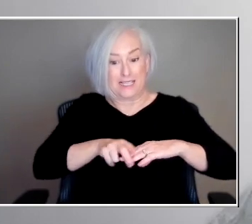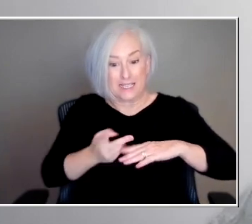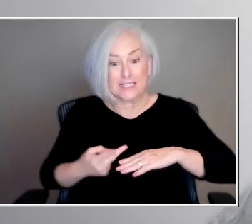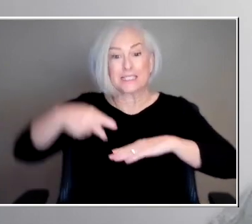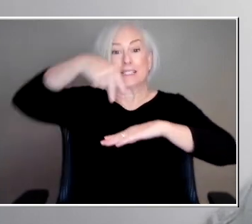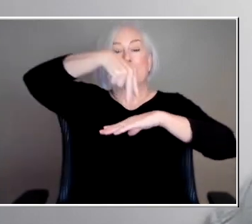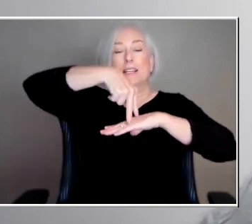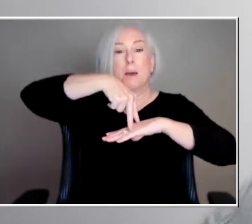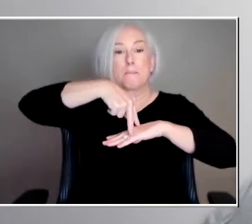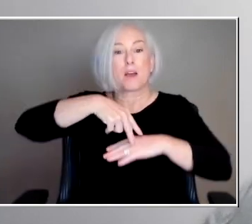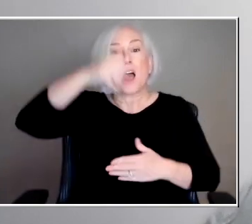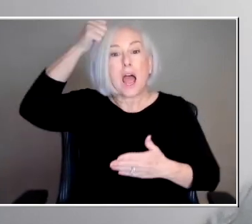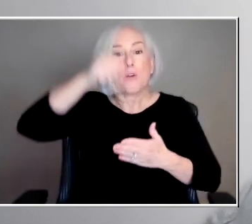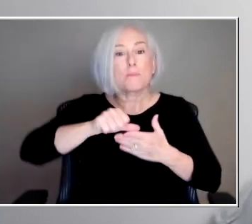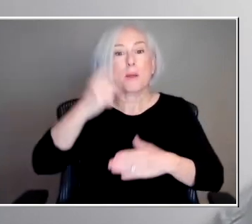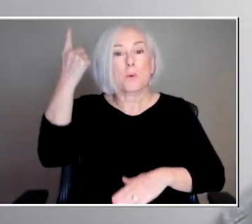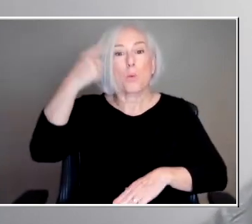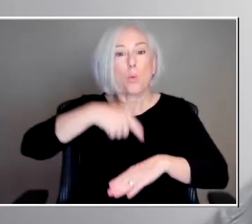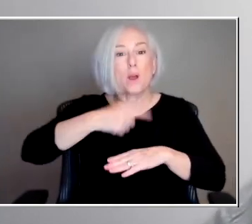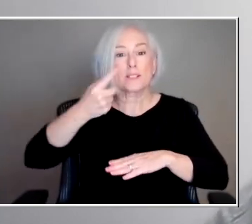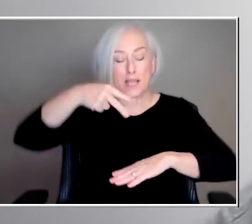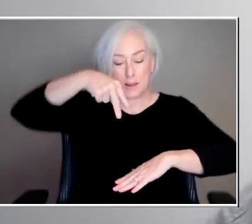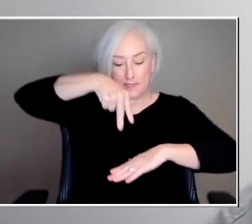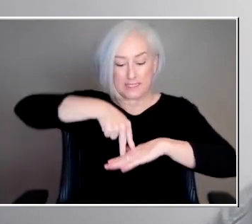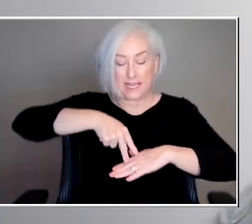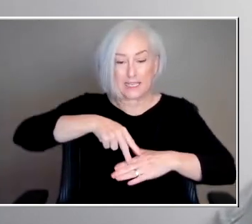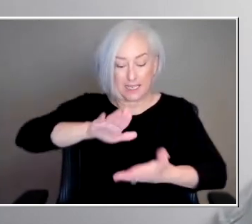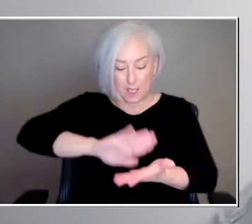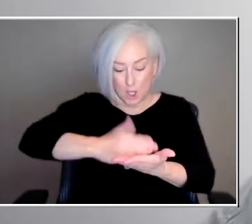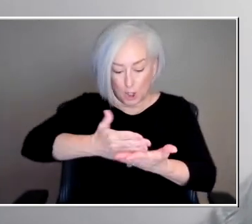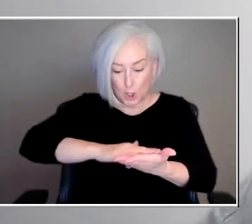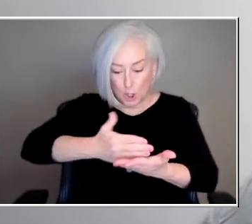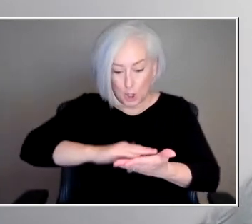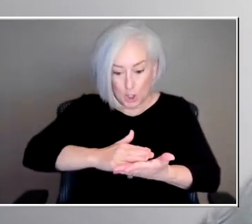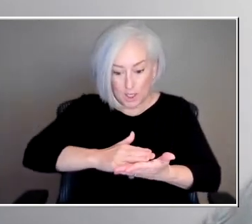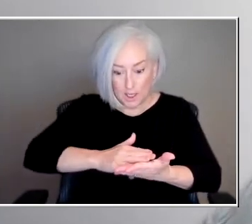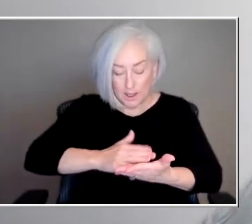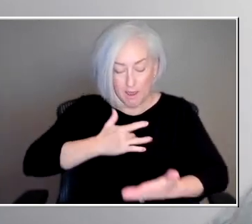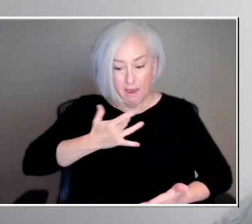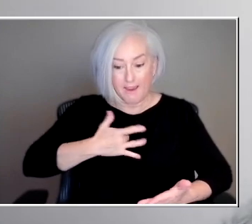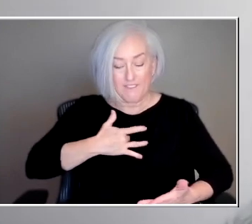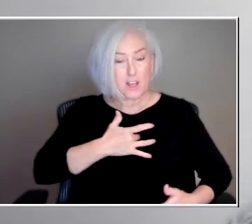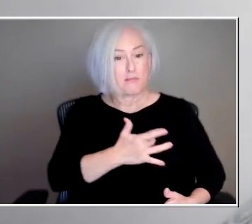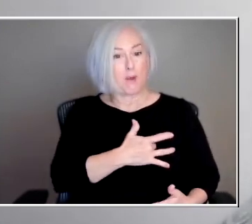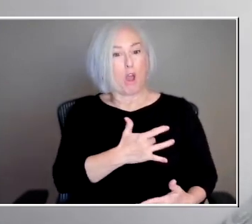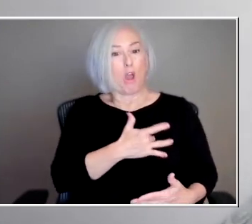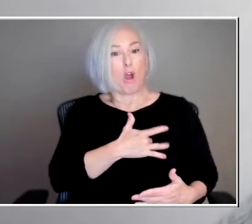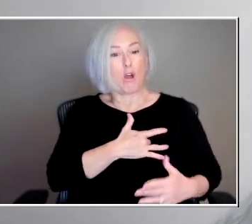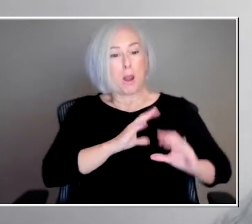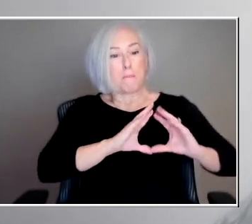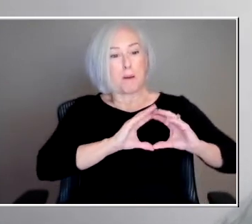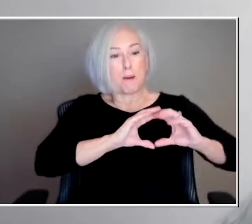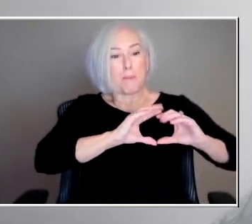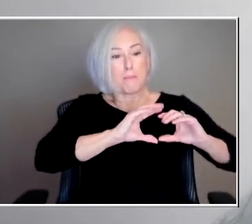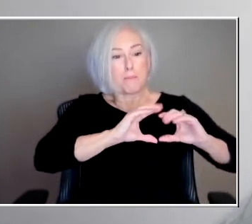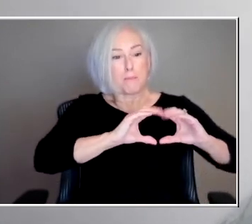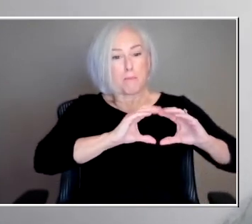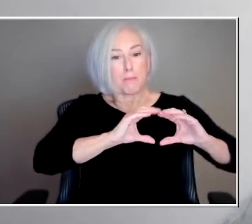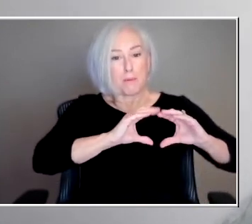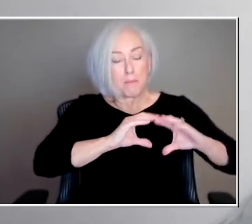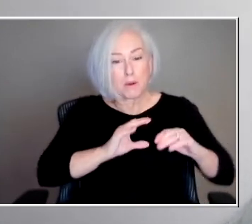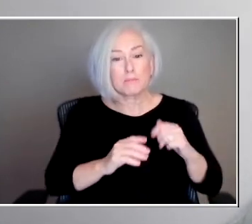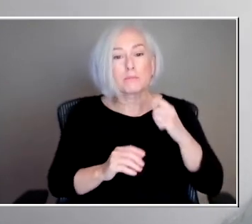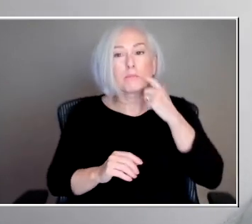I was cooking dinner, and all of a sudden my heart started beating super fast. And then with the shower piece, so